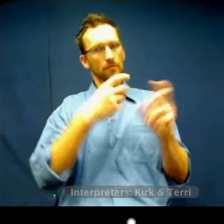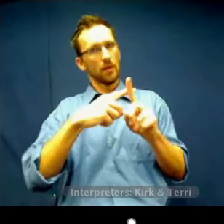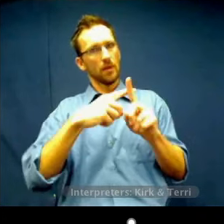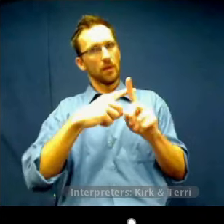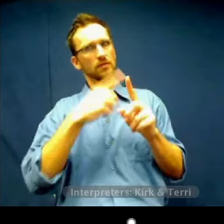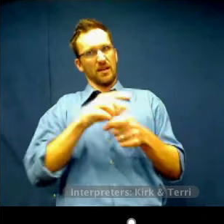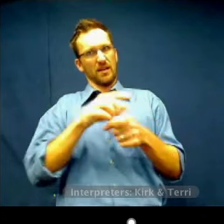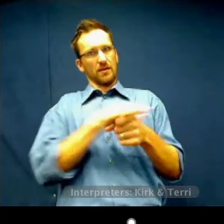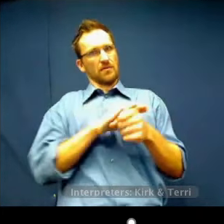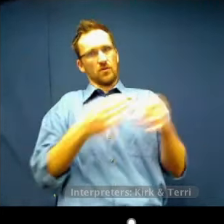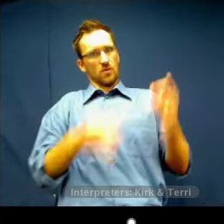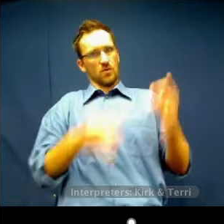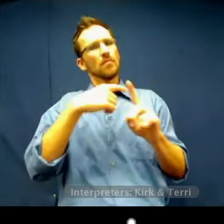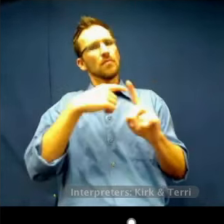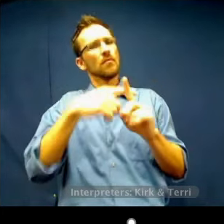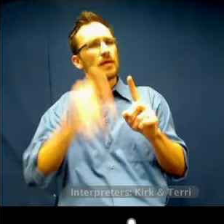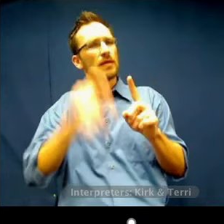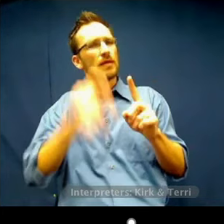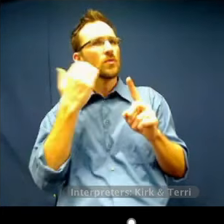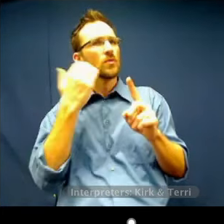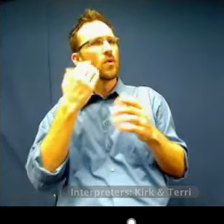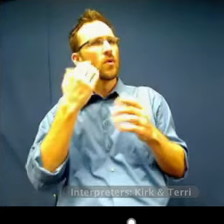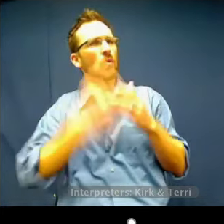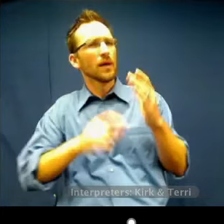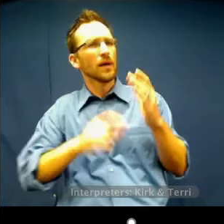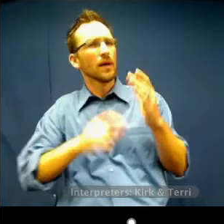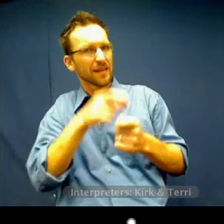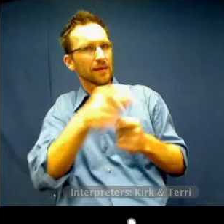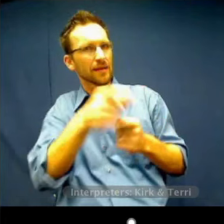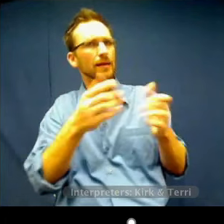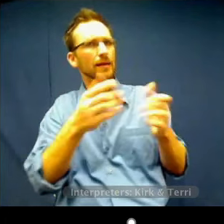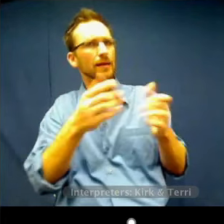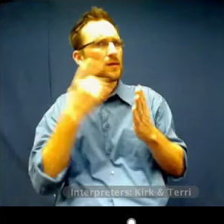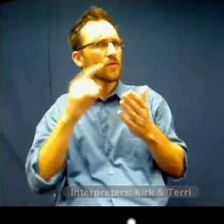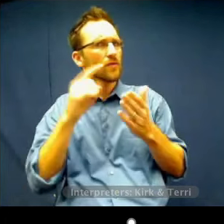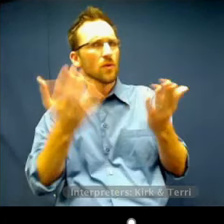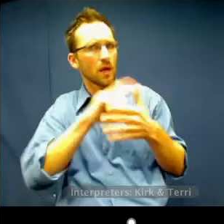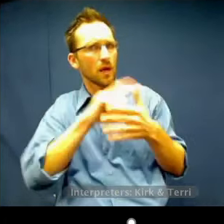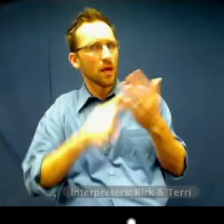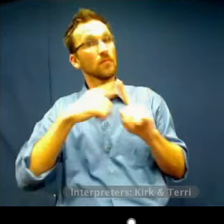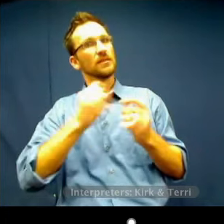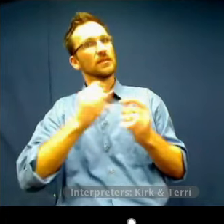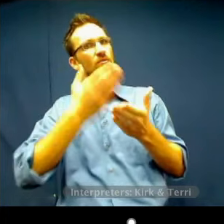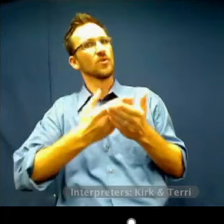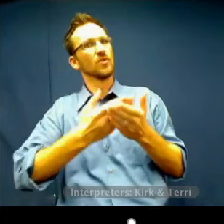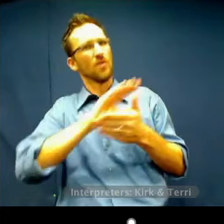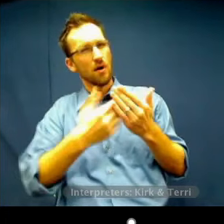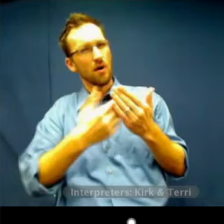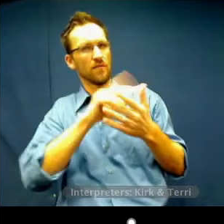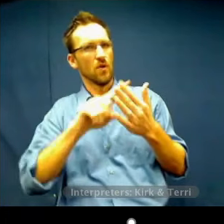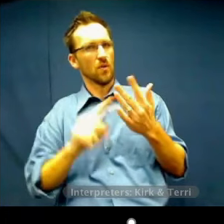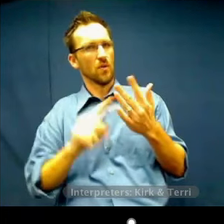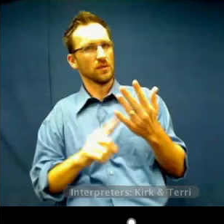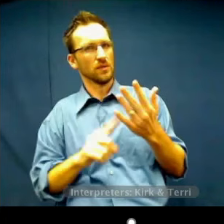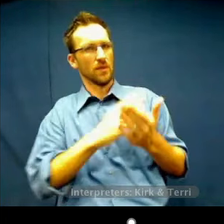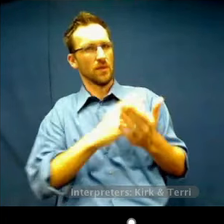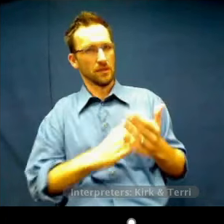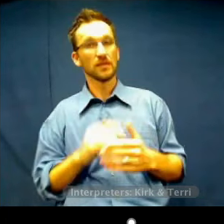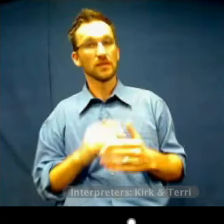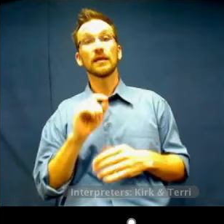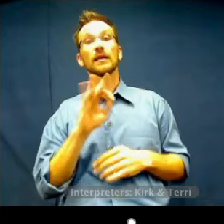of what you're asking the court to do, and you have to meet and prove those elements. So if you don't